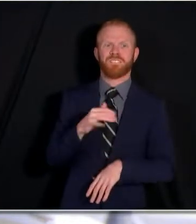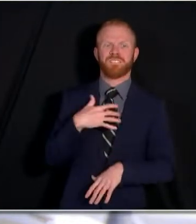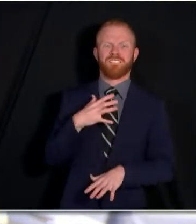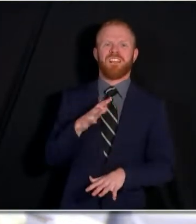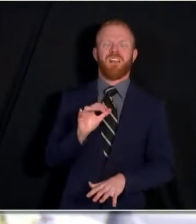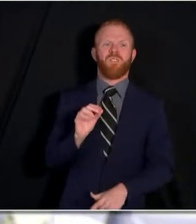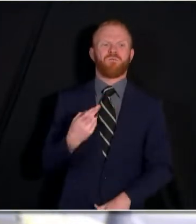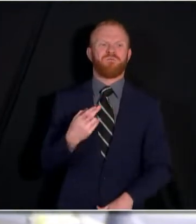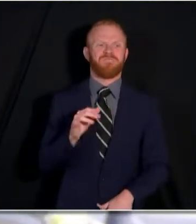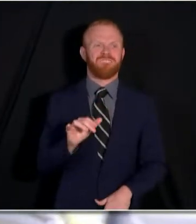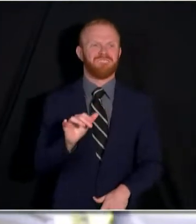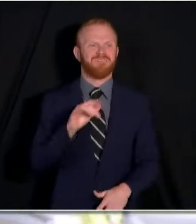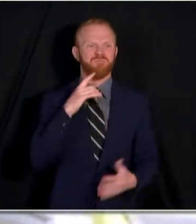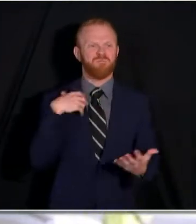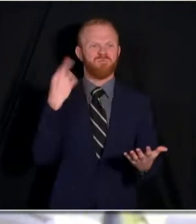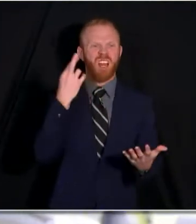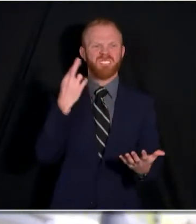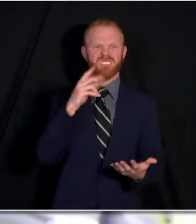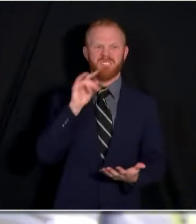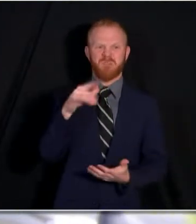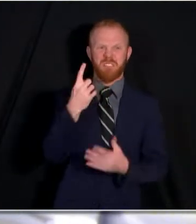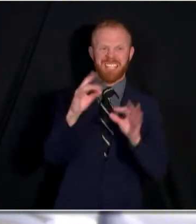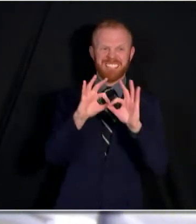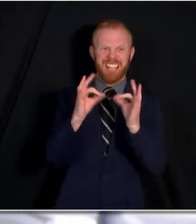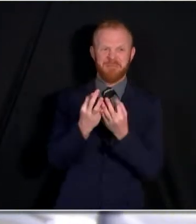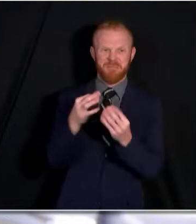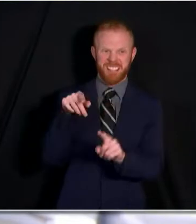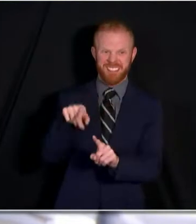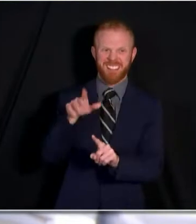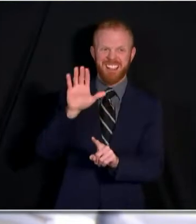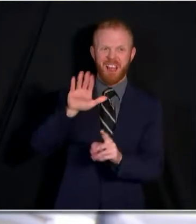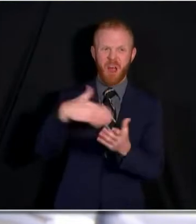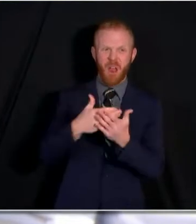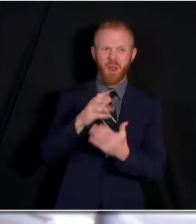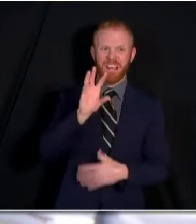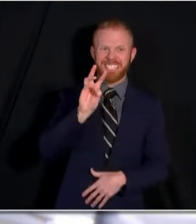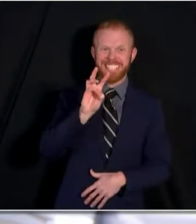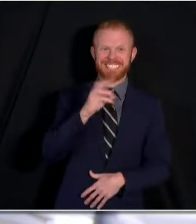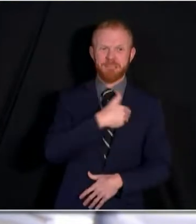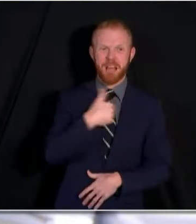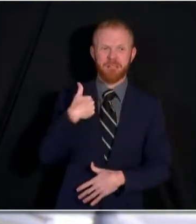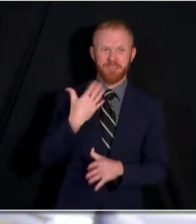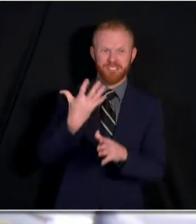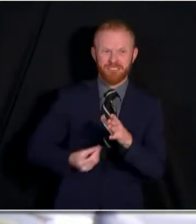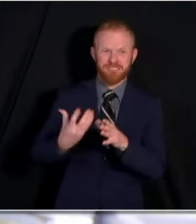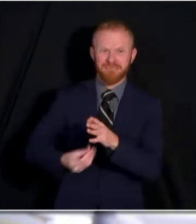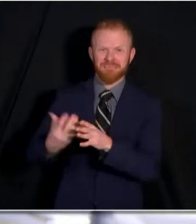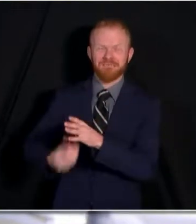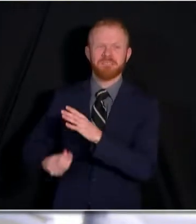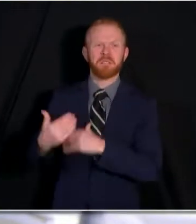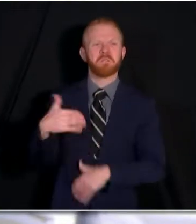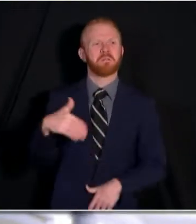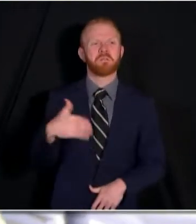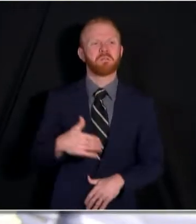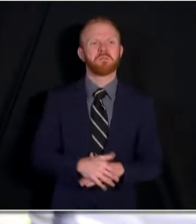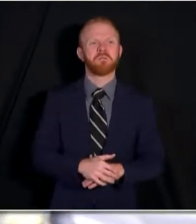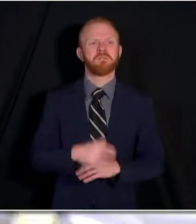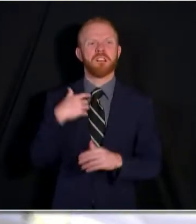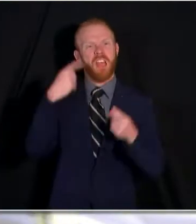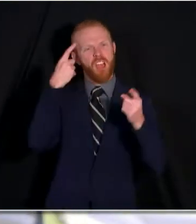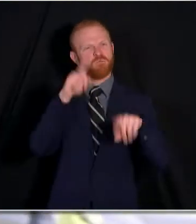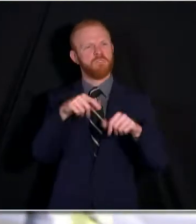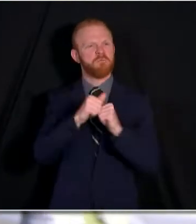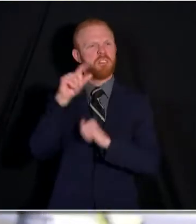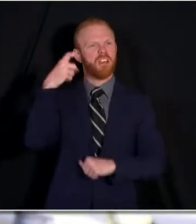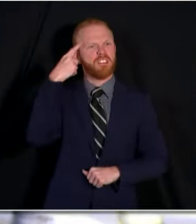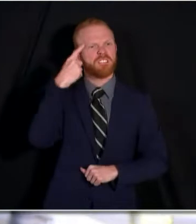of a family died. We might say things are getting better, and I agree with the governor, it is so much better today than it